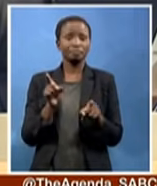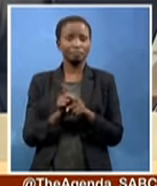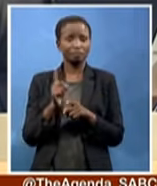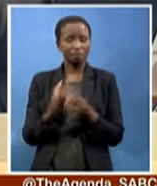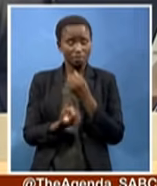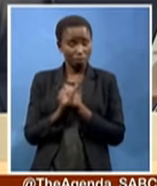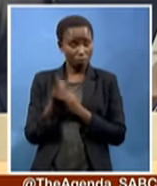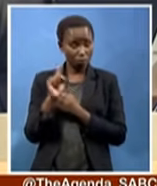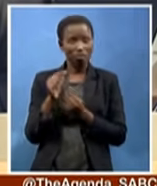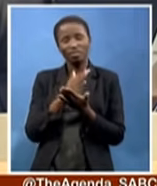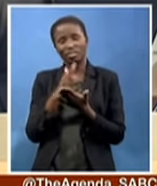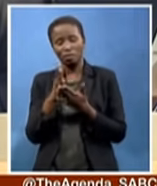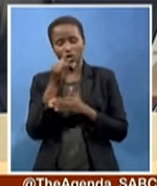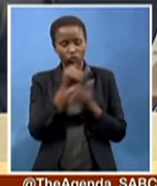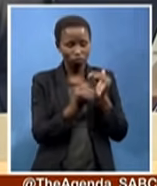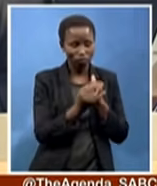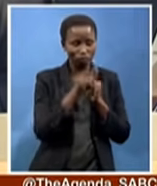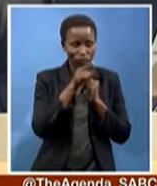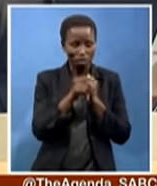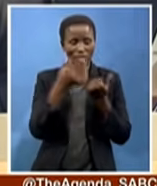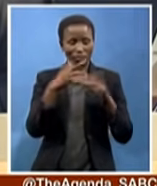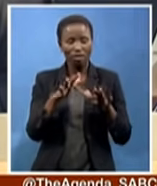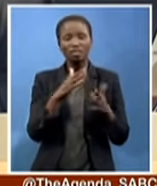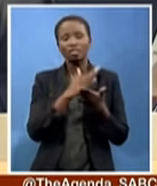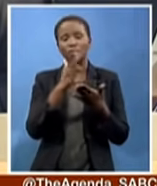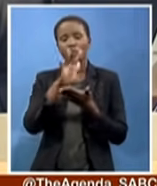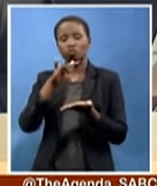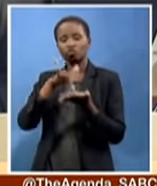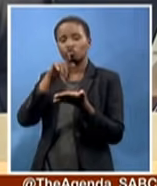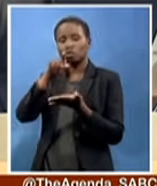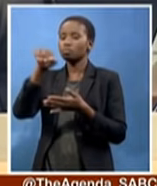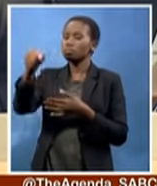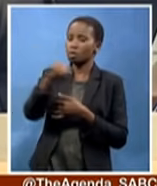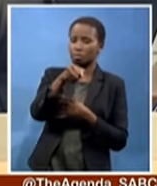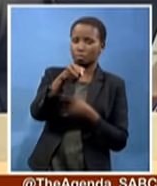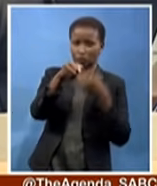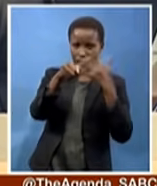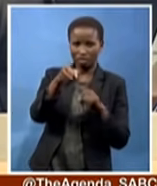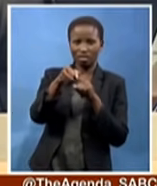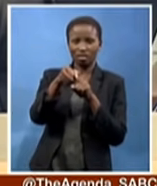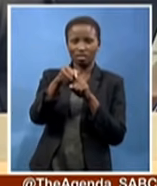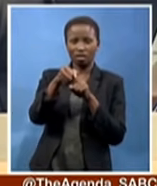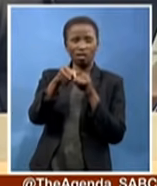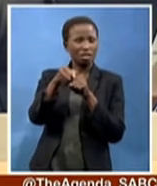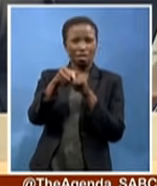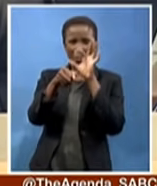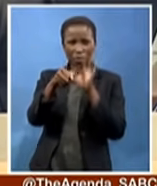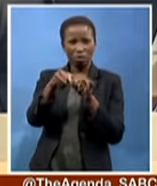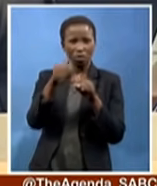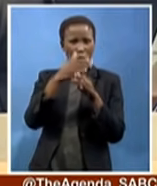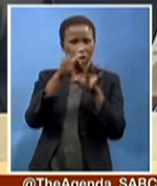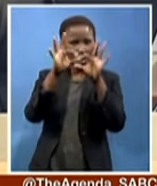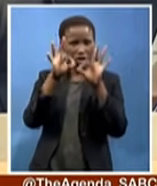to positions may not have been fit for purpose or may not have had the necessary experience